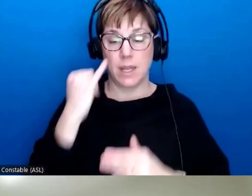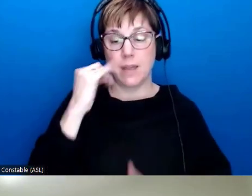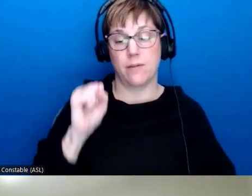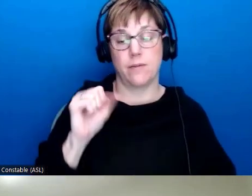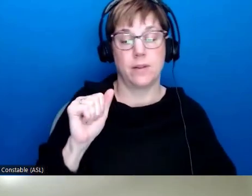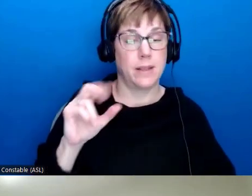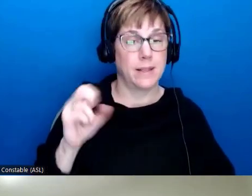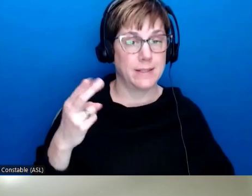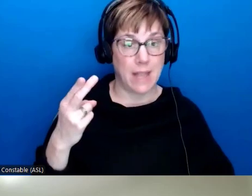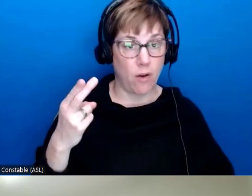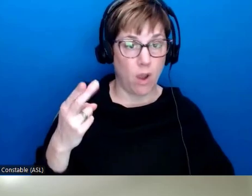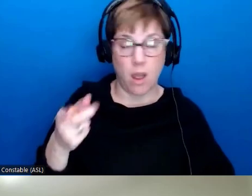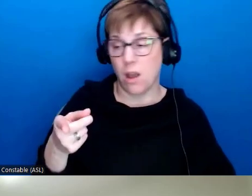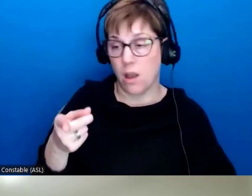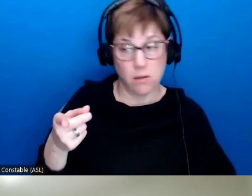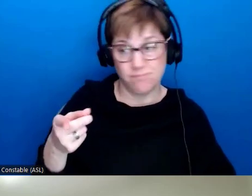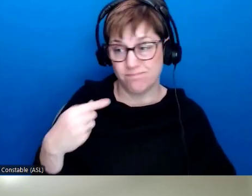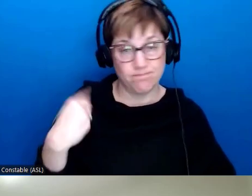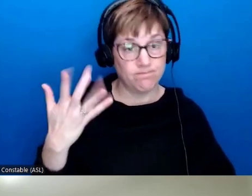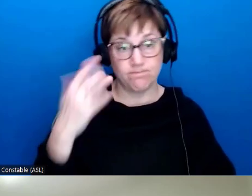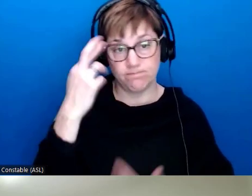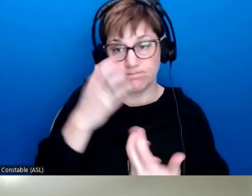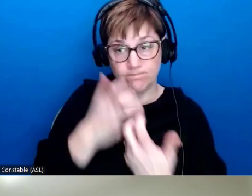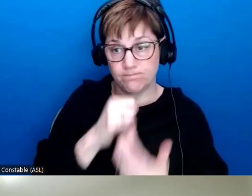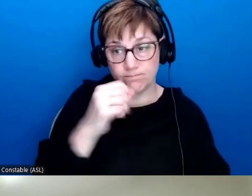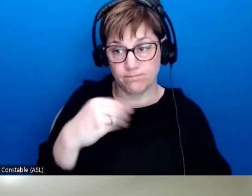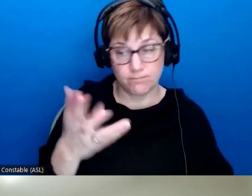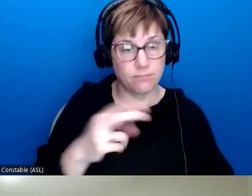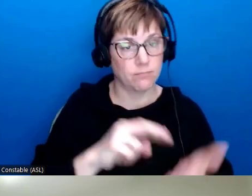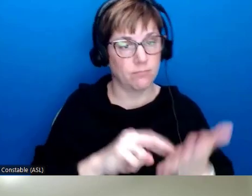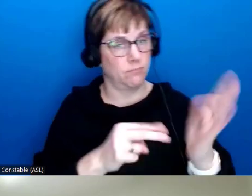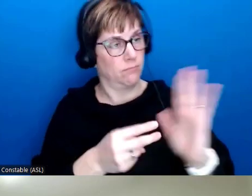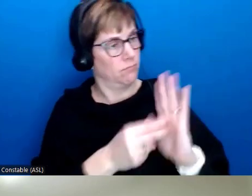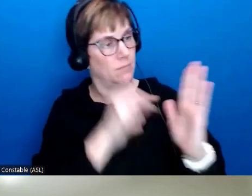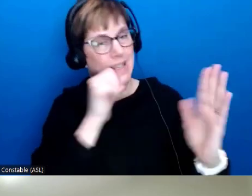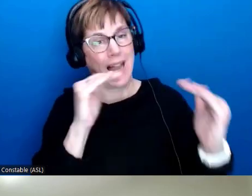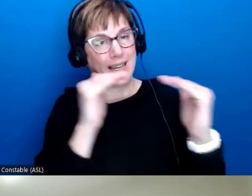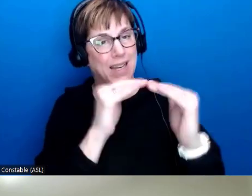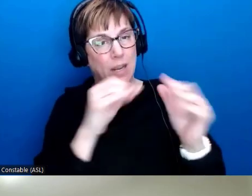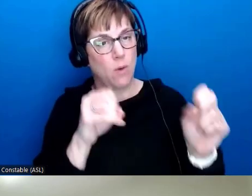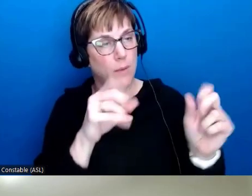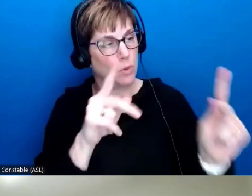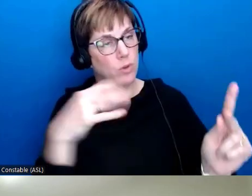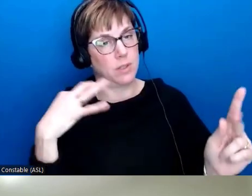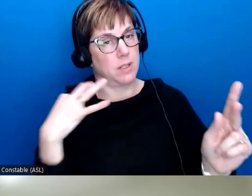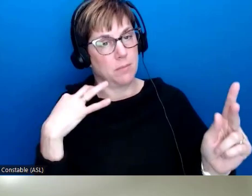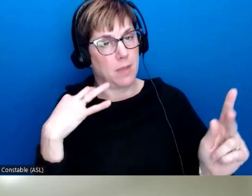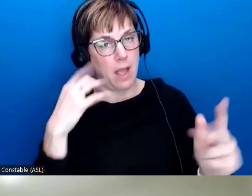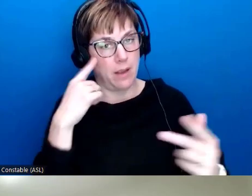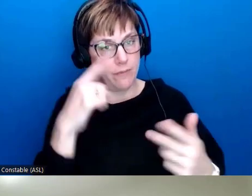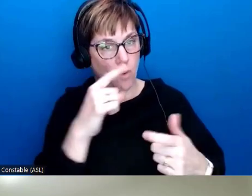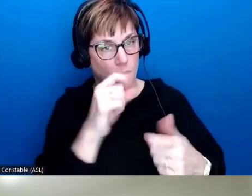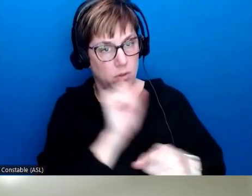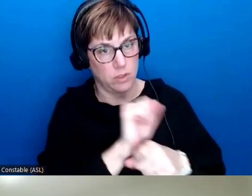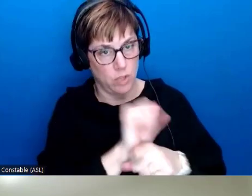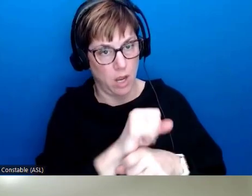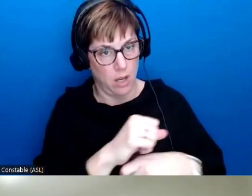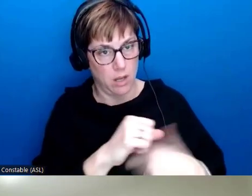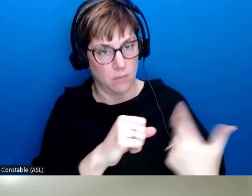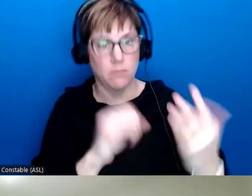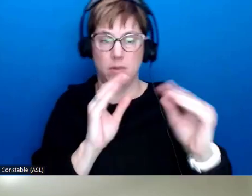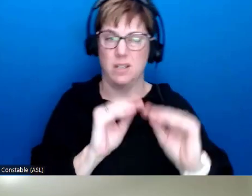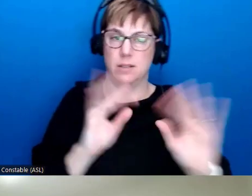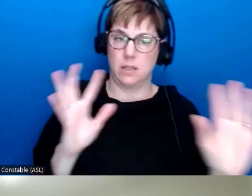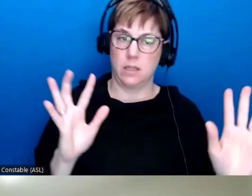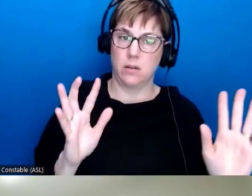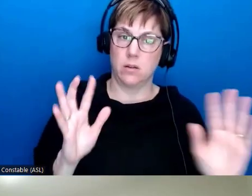isn't provided with a reasonable accommodation in that instance, she would not be getting an equal opportunity to apply for that position. So it's pretty clear